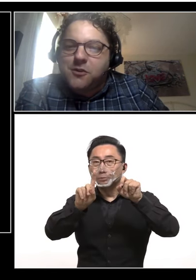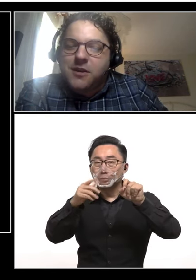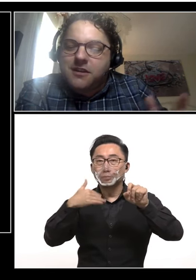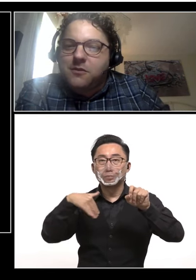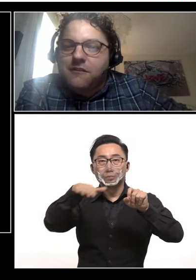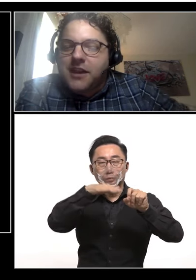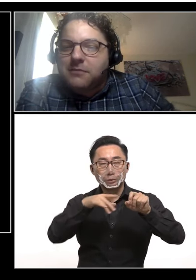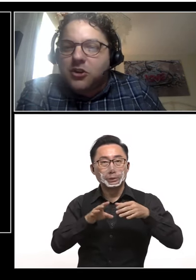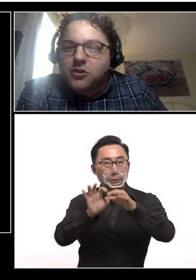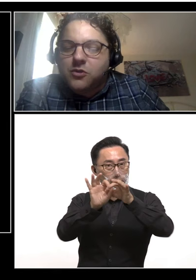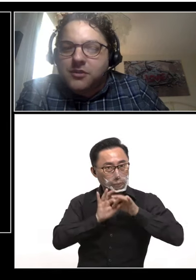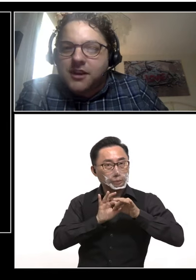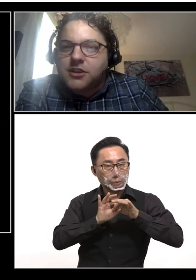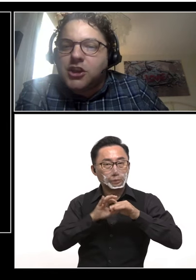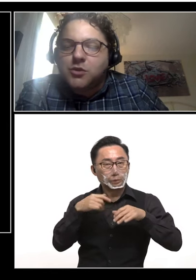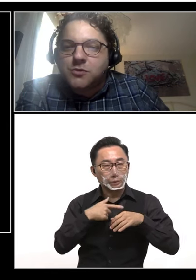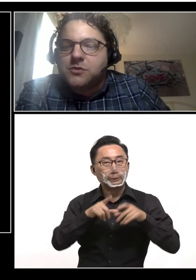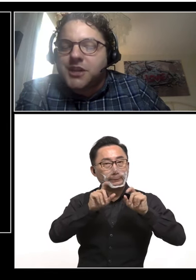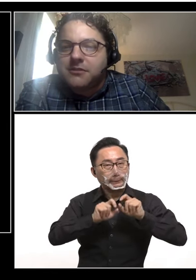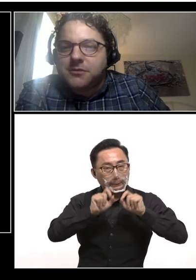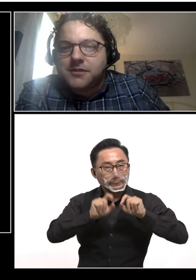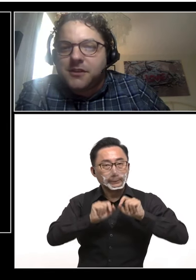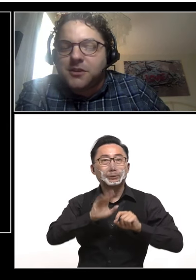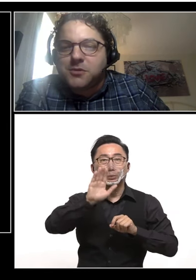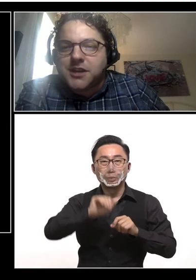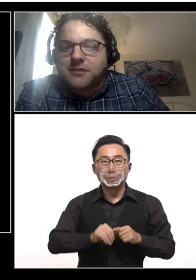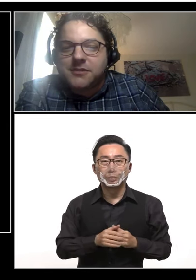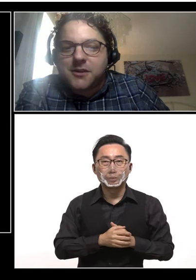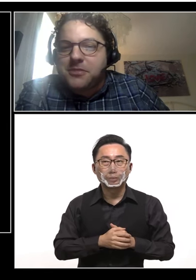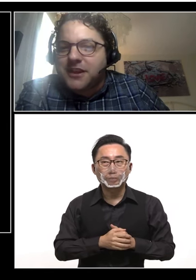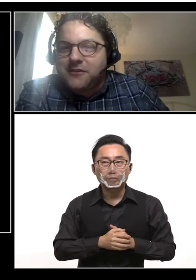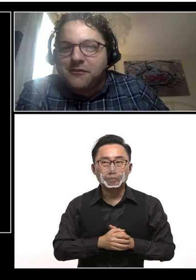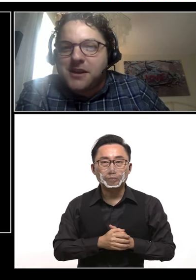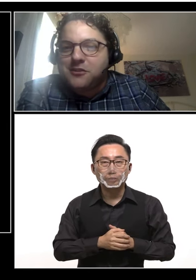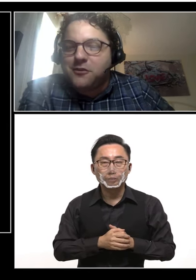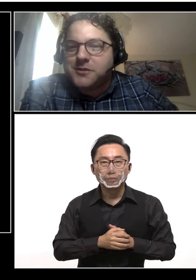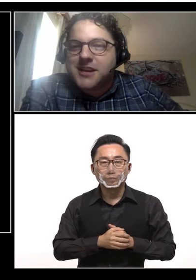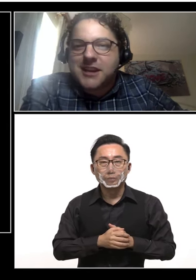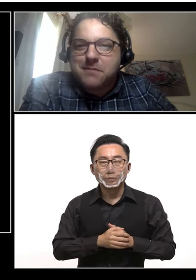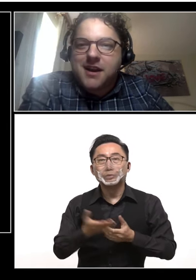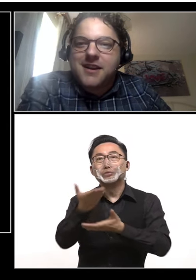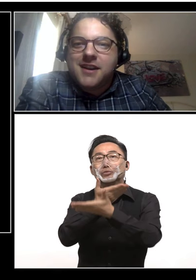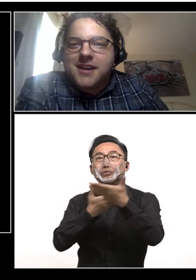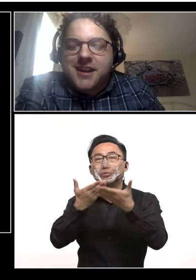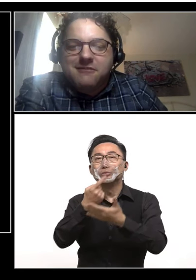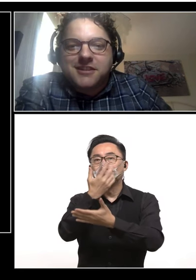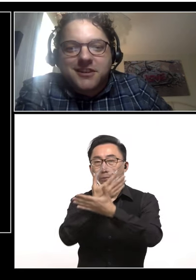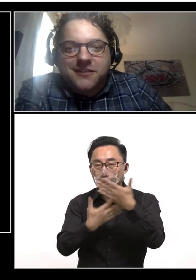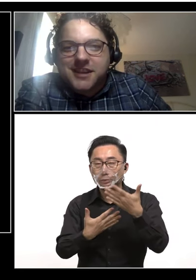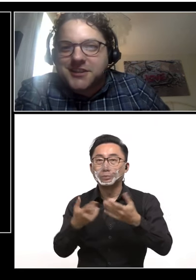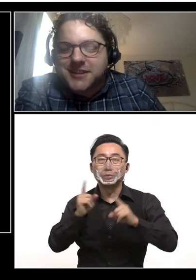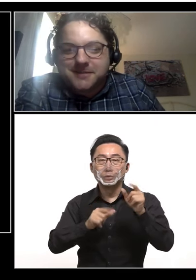before, we're available on all the usual channels, the social channels. So thank you for having me. I look forward to taking part in the